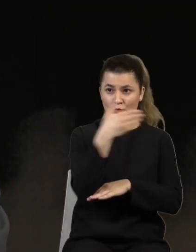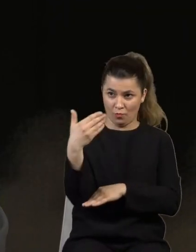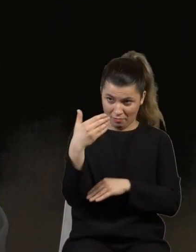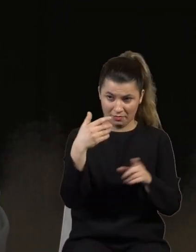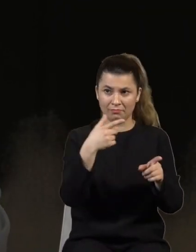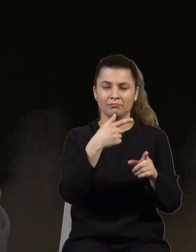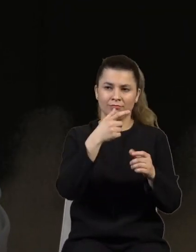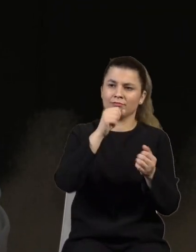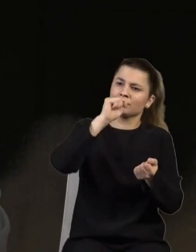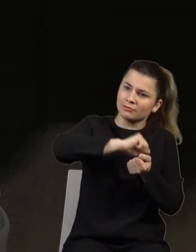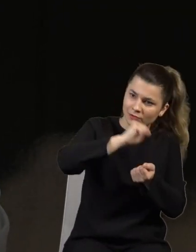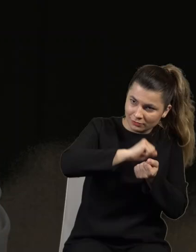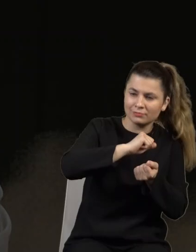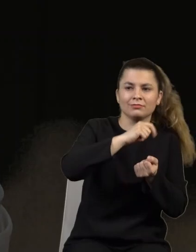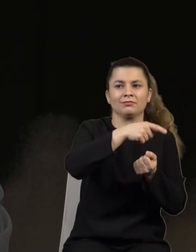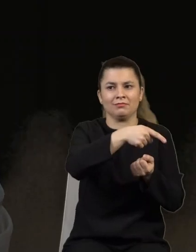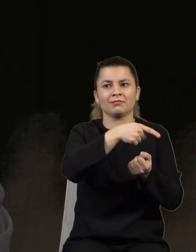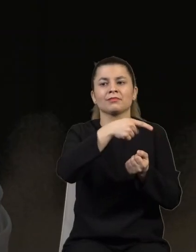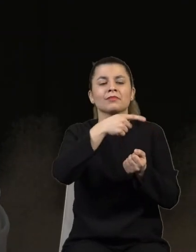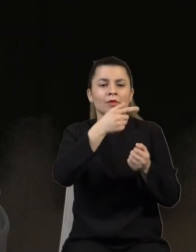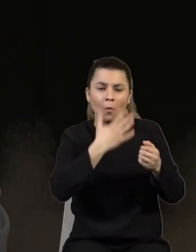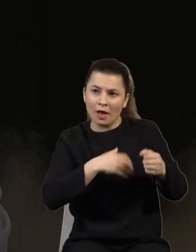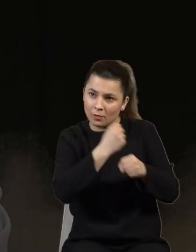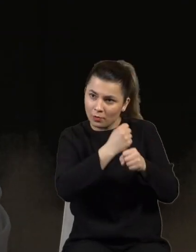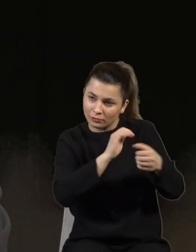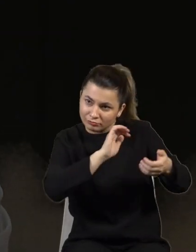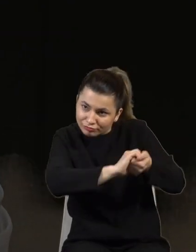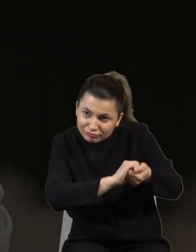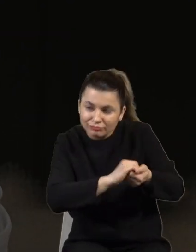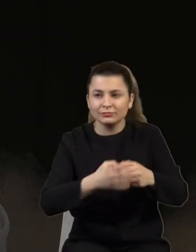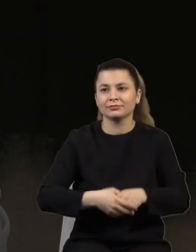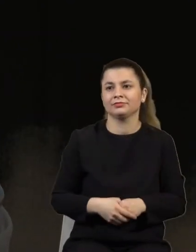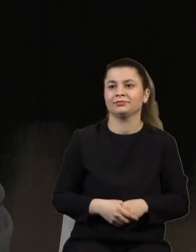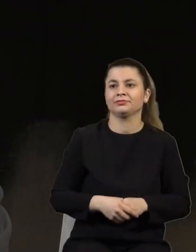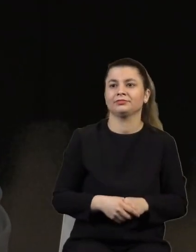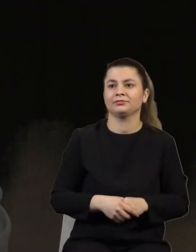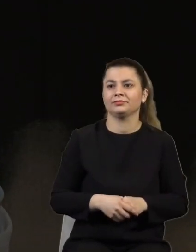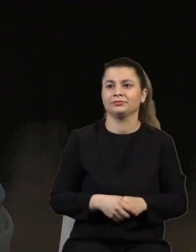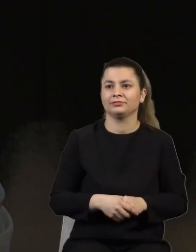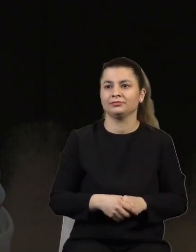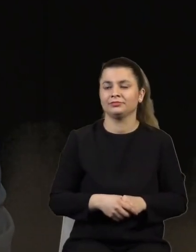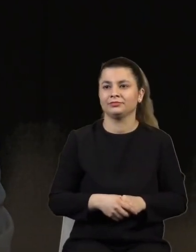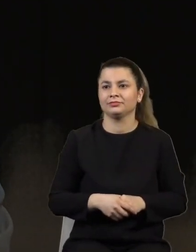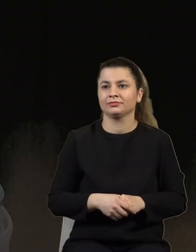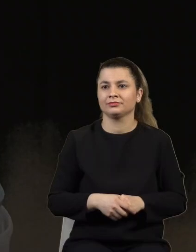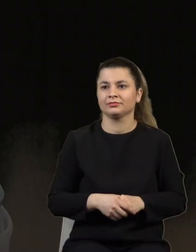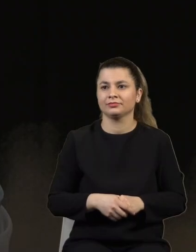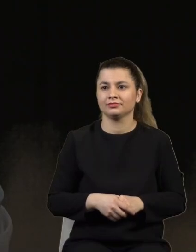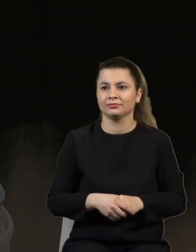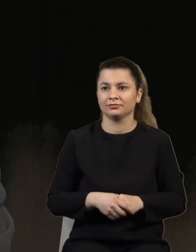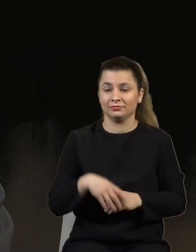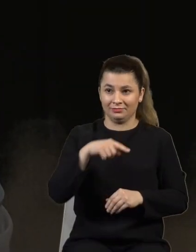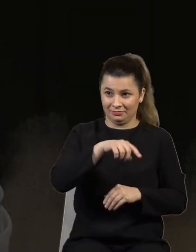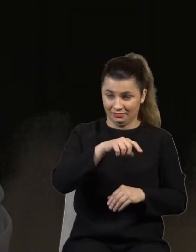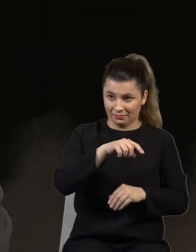reinforce defense industry. I'm mentioning it to say that there is more and more interconnections